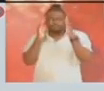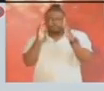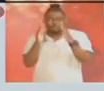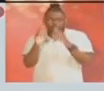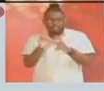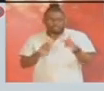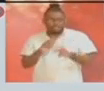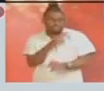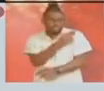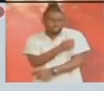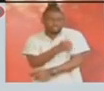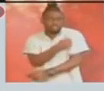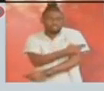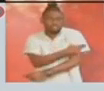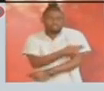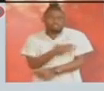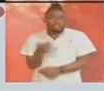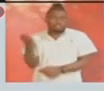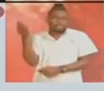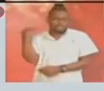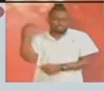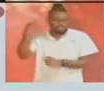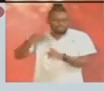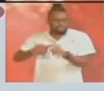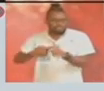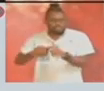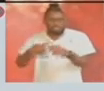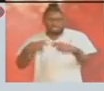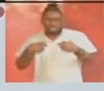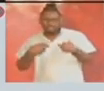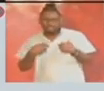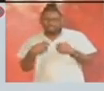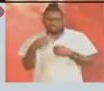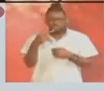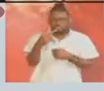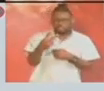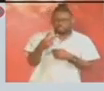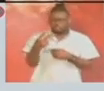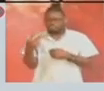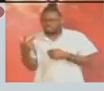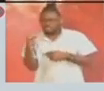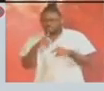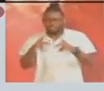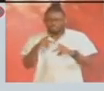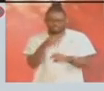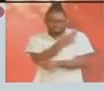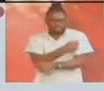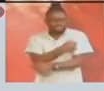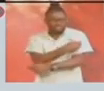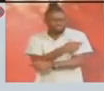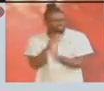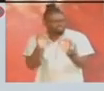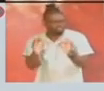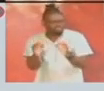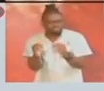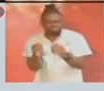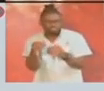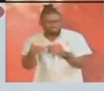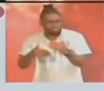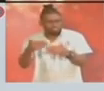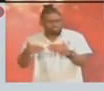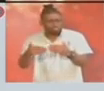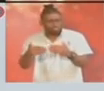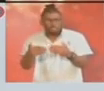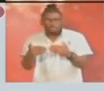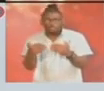1 month ago, they were 2 to 3% occupancy, which was not only comfortable, but